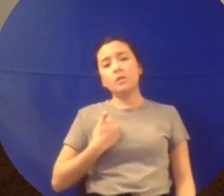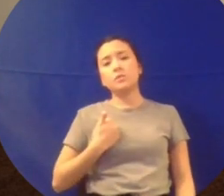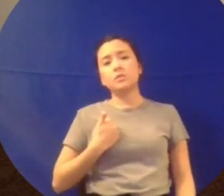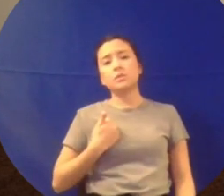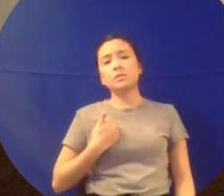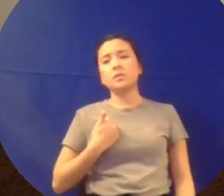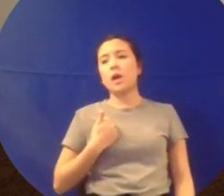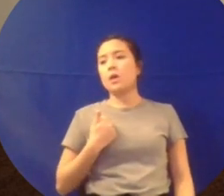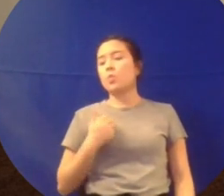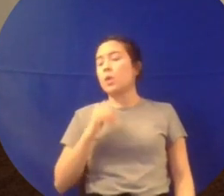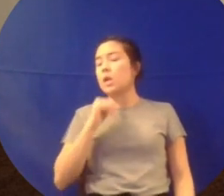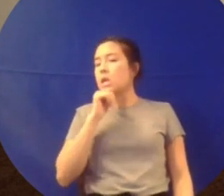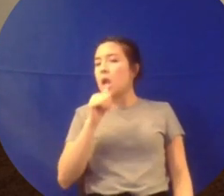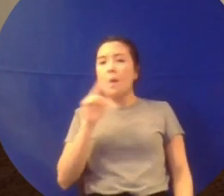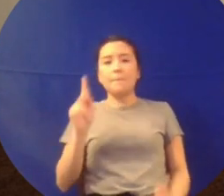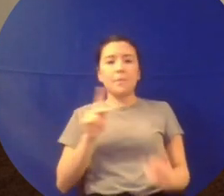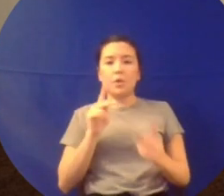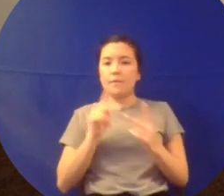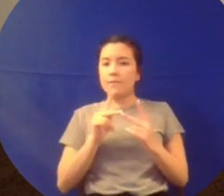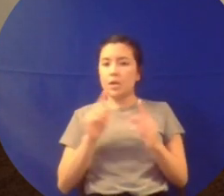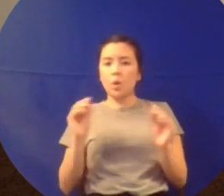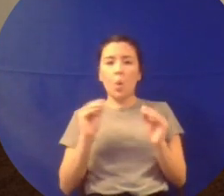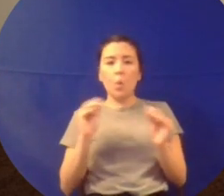and we're in no way perfect, no one of us,